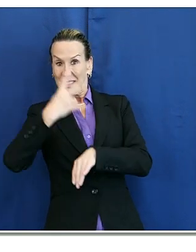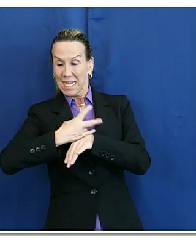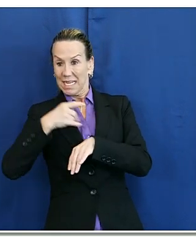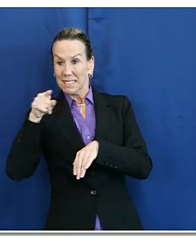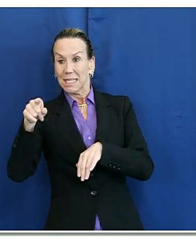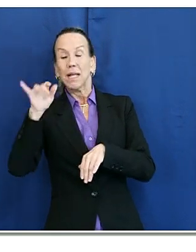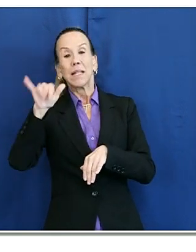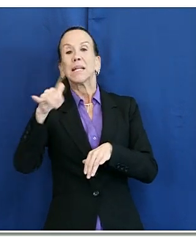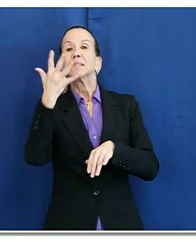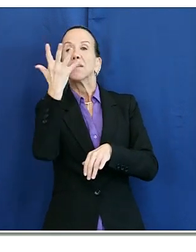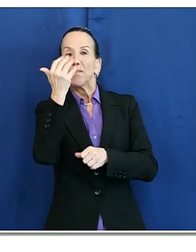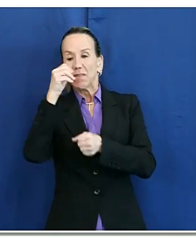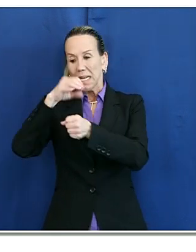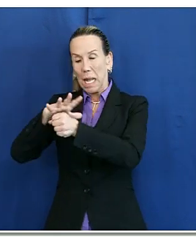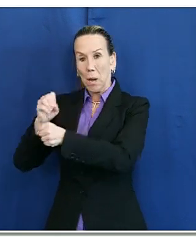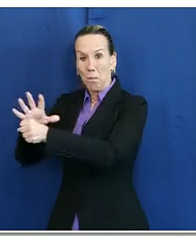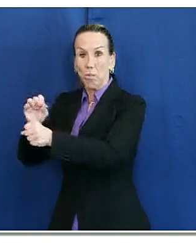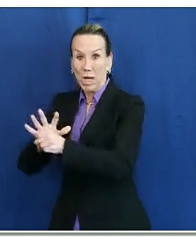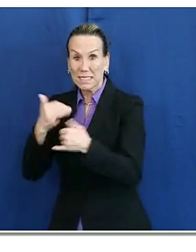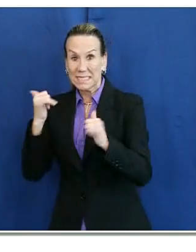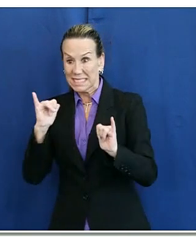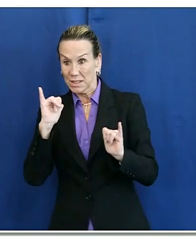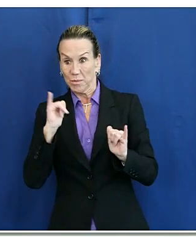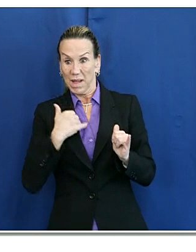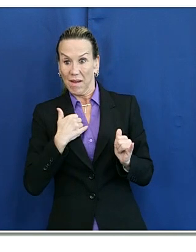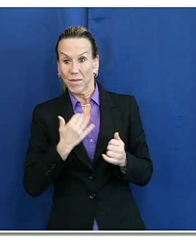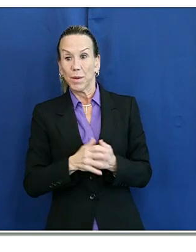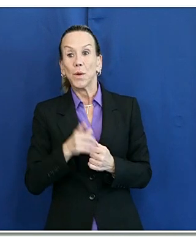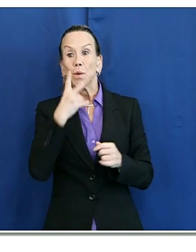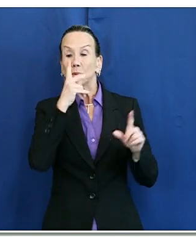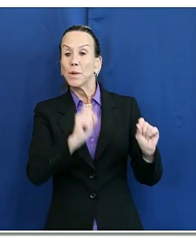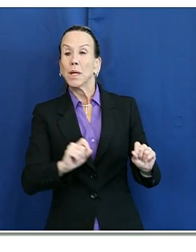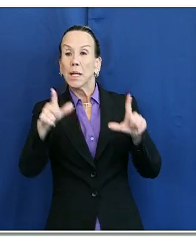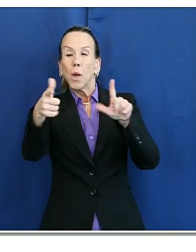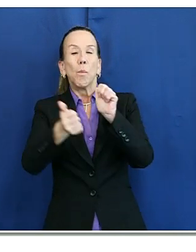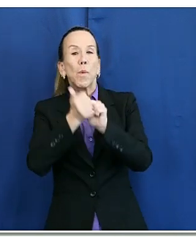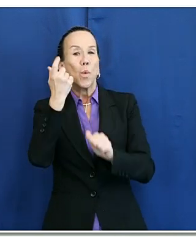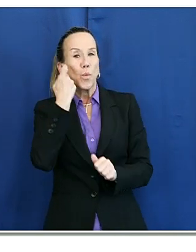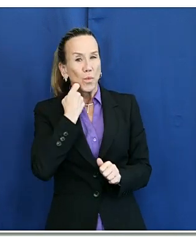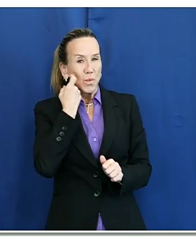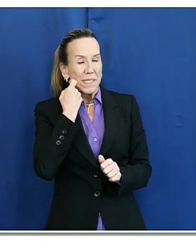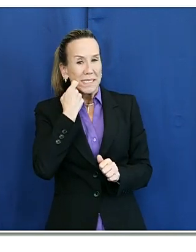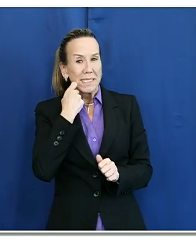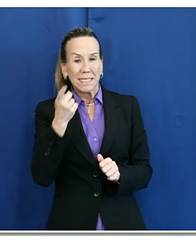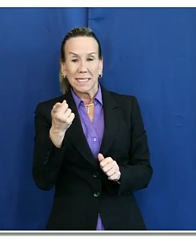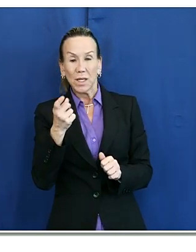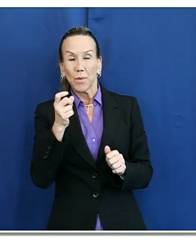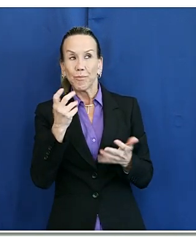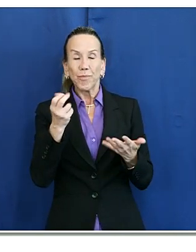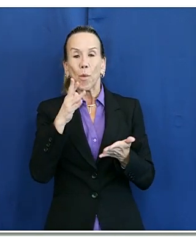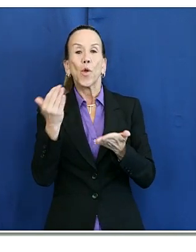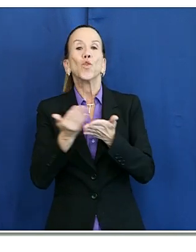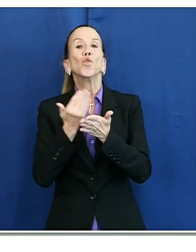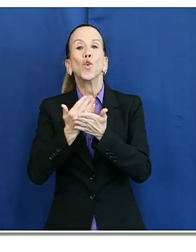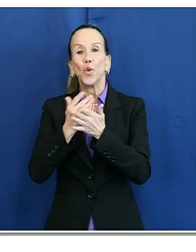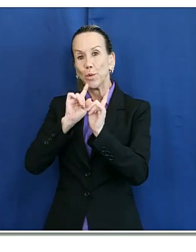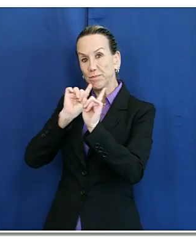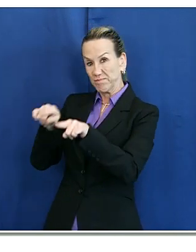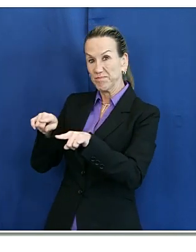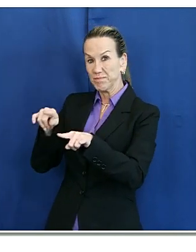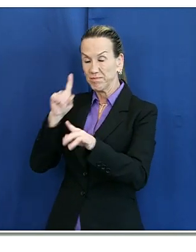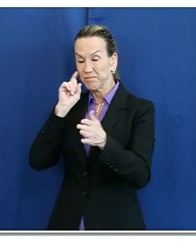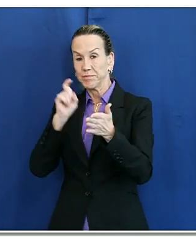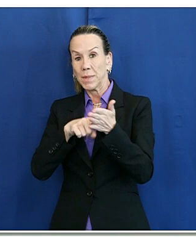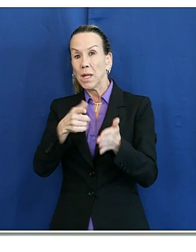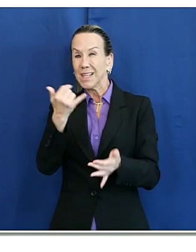15 outbreaks. And in the next slide, it shows the most current or new community outbreaks, and there are